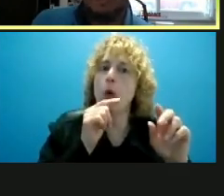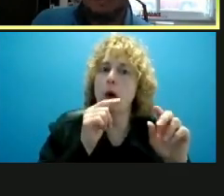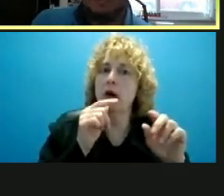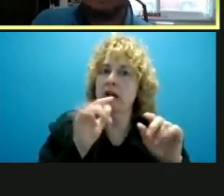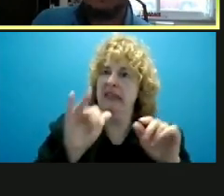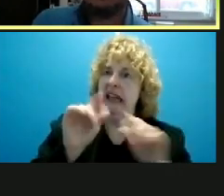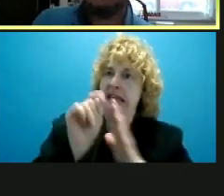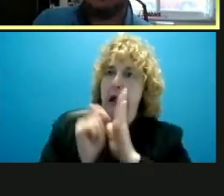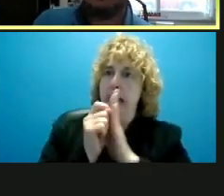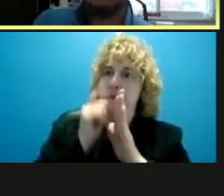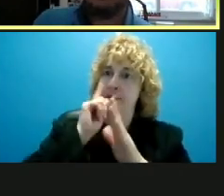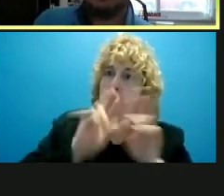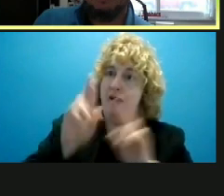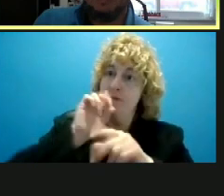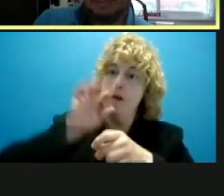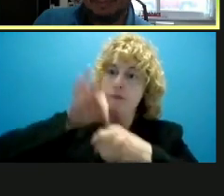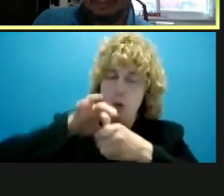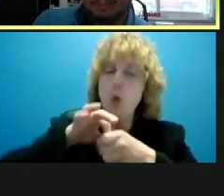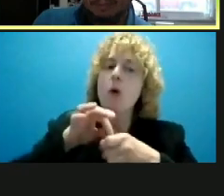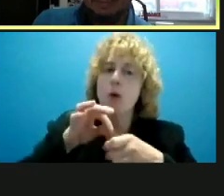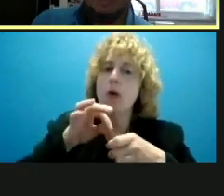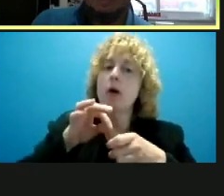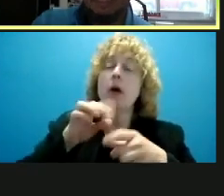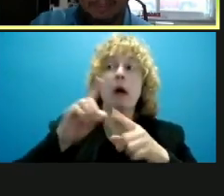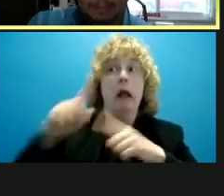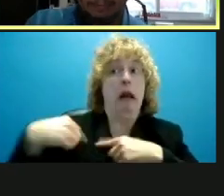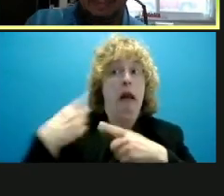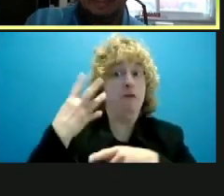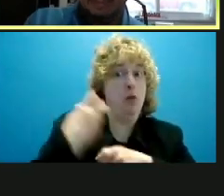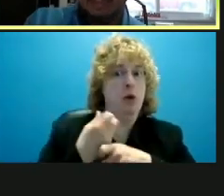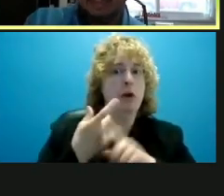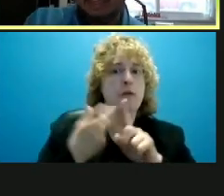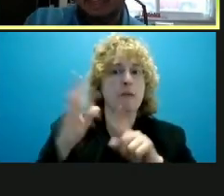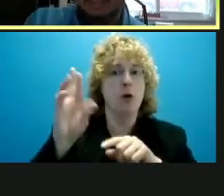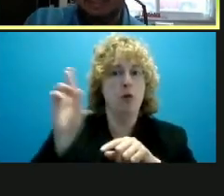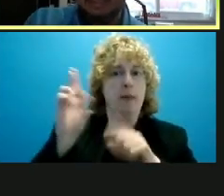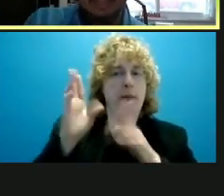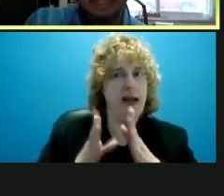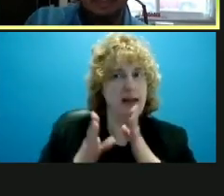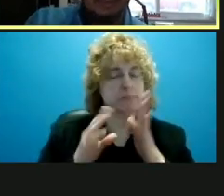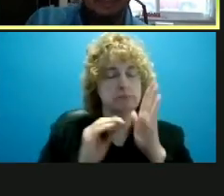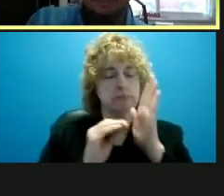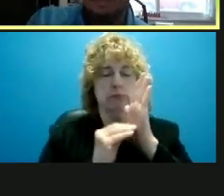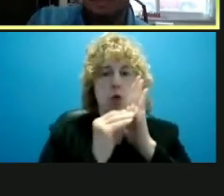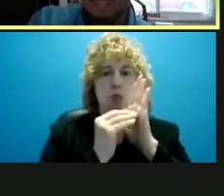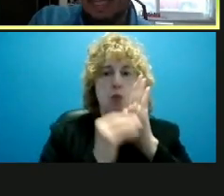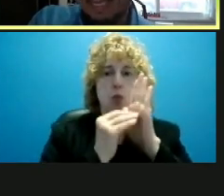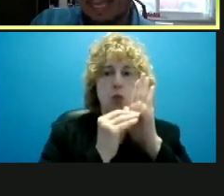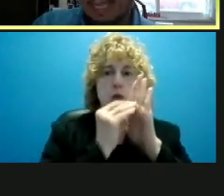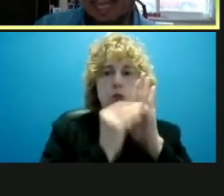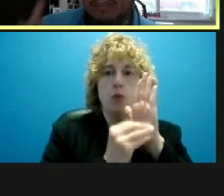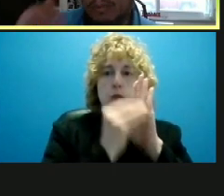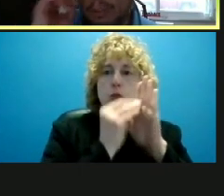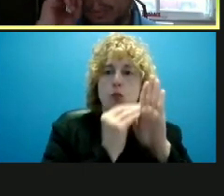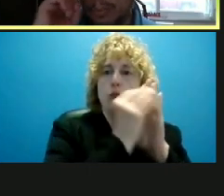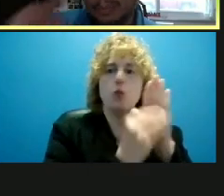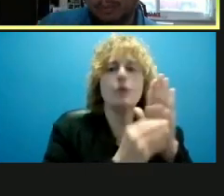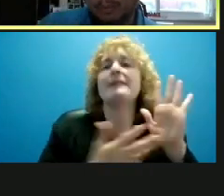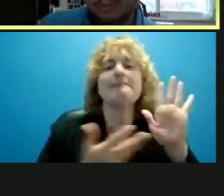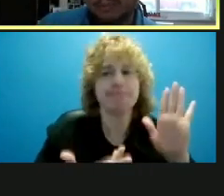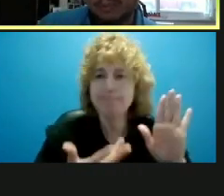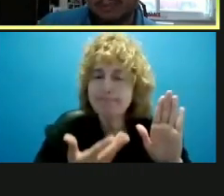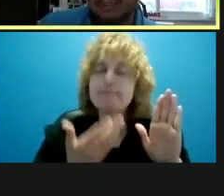40 years, it has been done by Republicans. And that has an effect. Next, please. I always